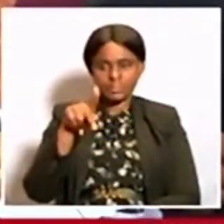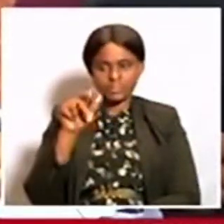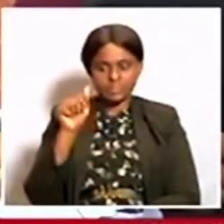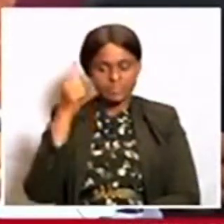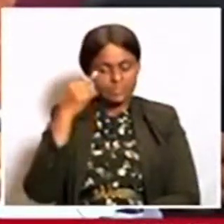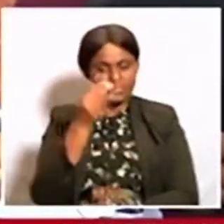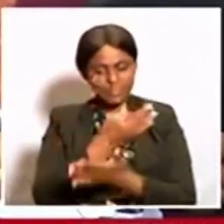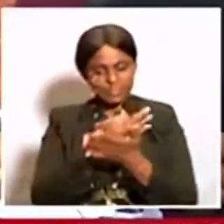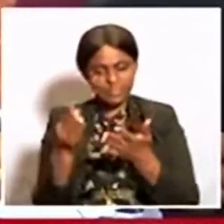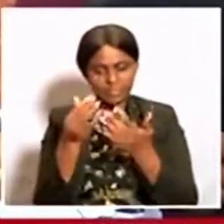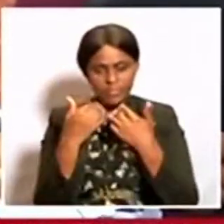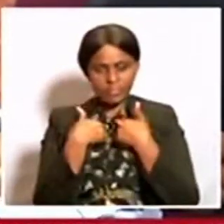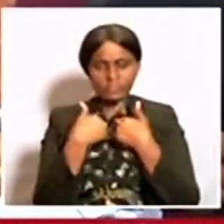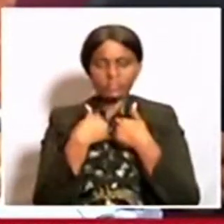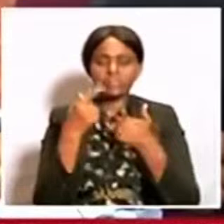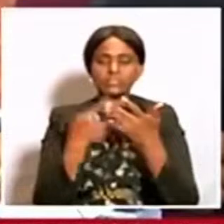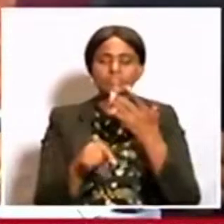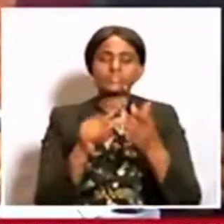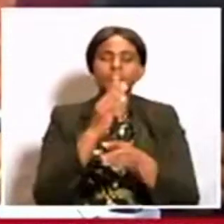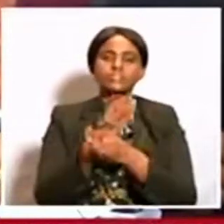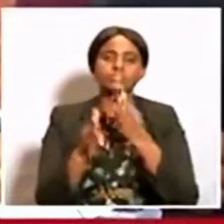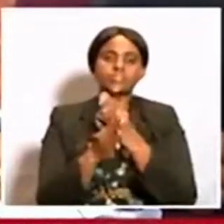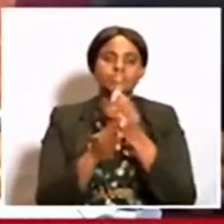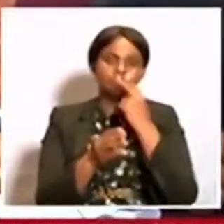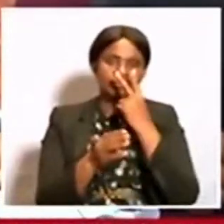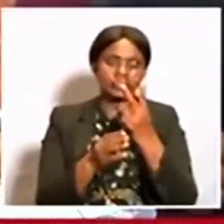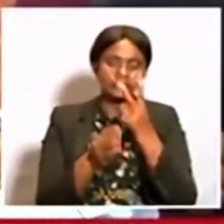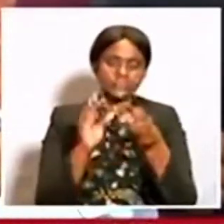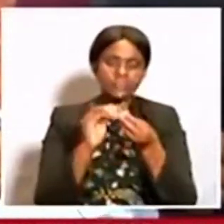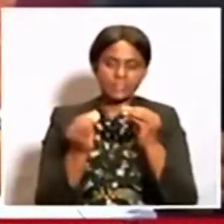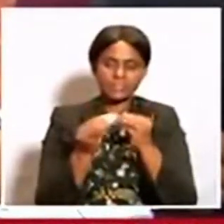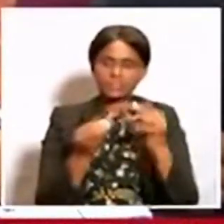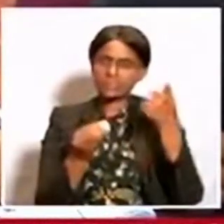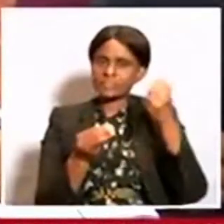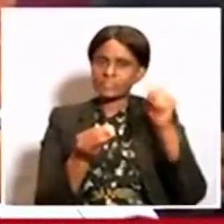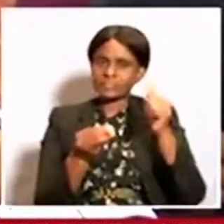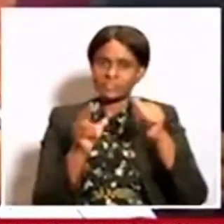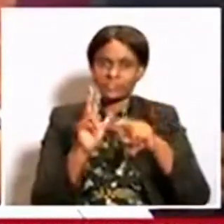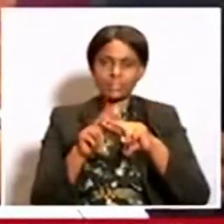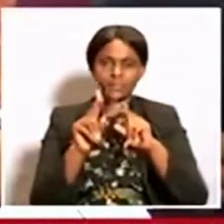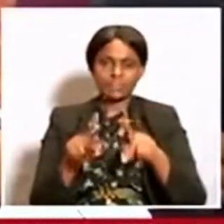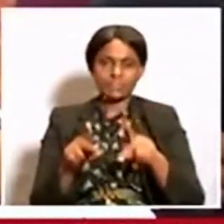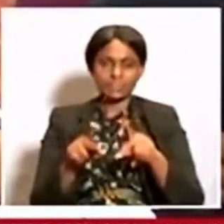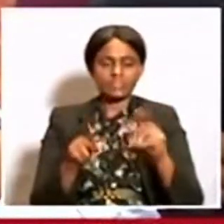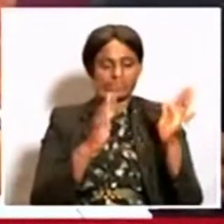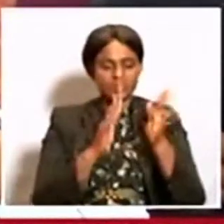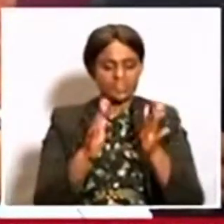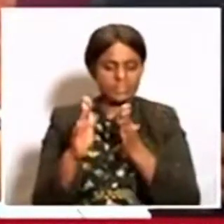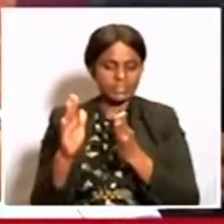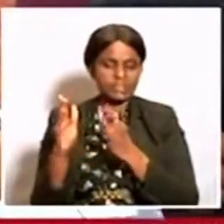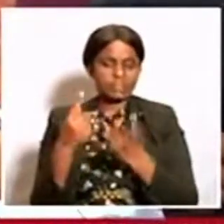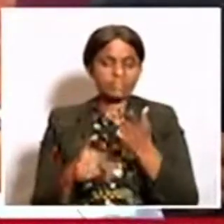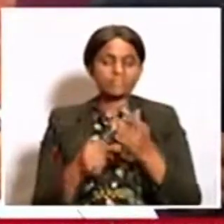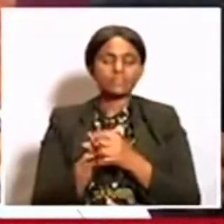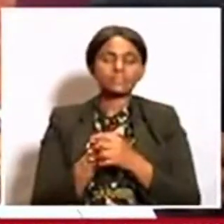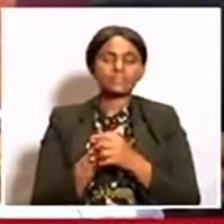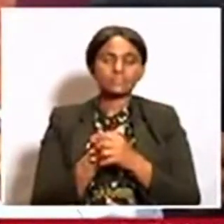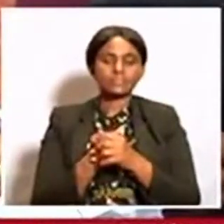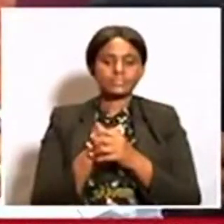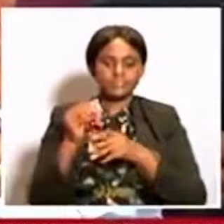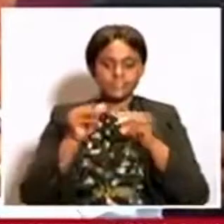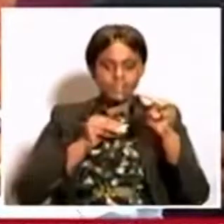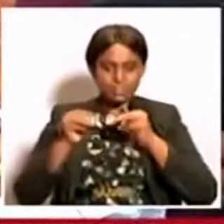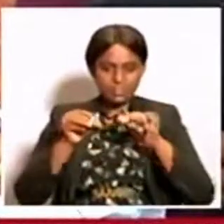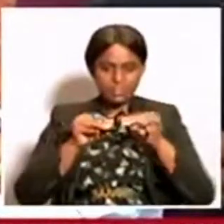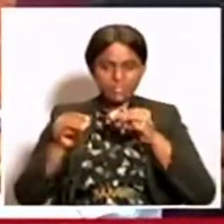to carry out the contract. See Appendix 10, Chair. Remedial measures. Management